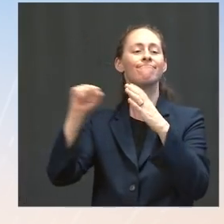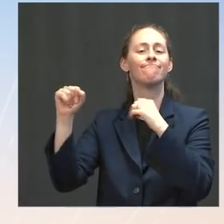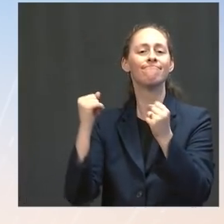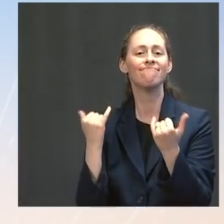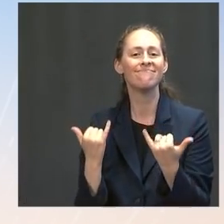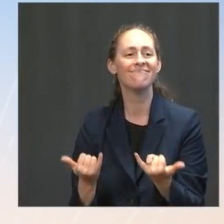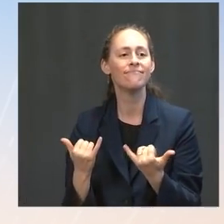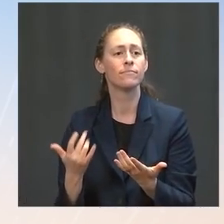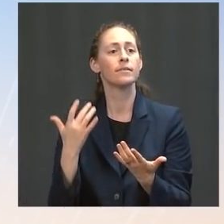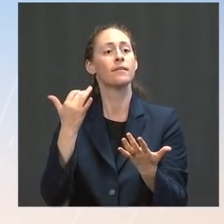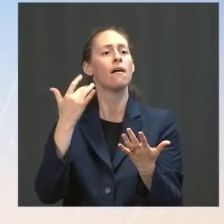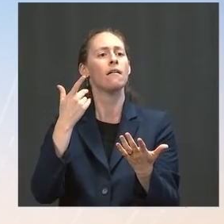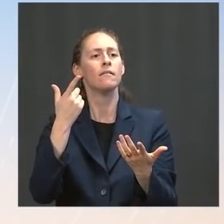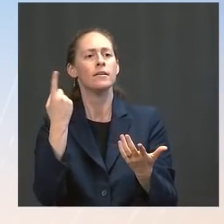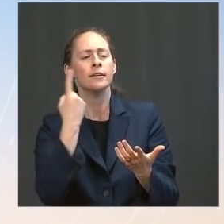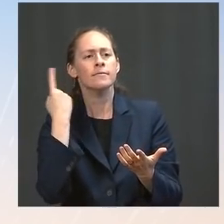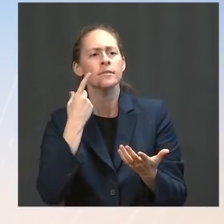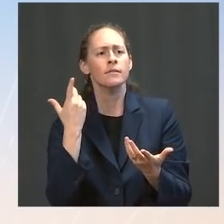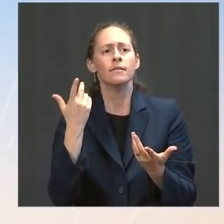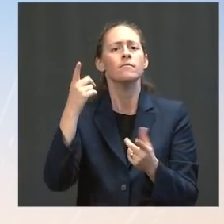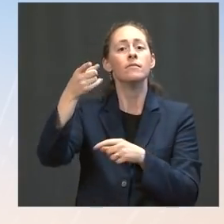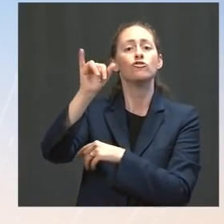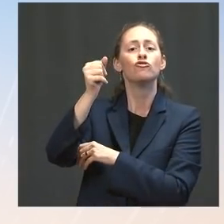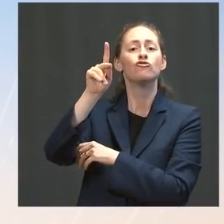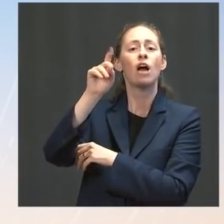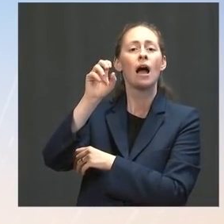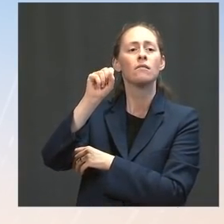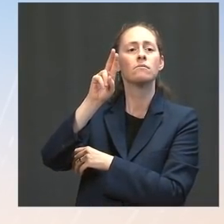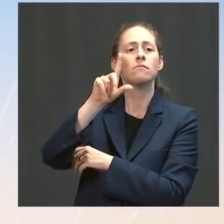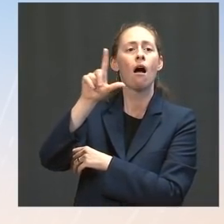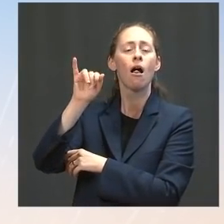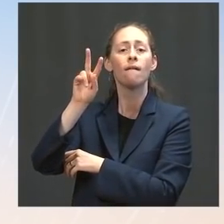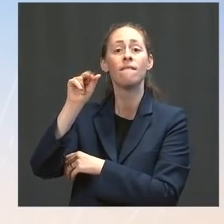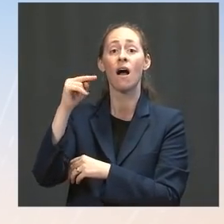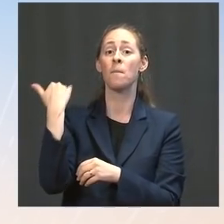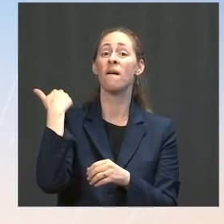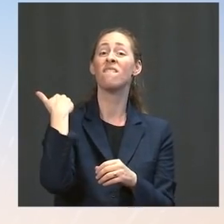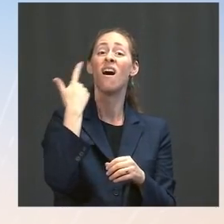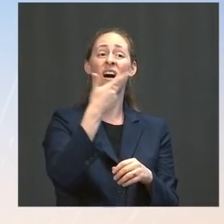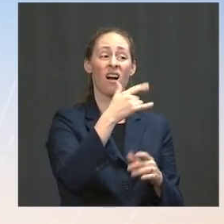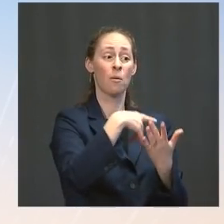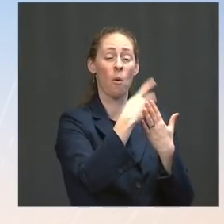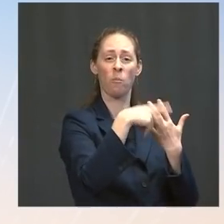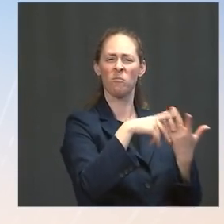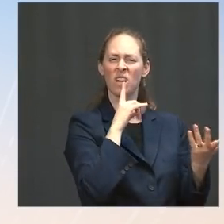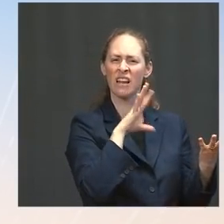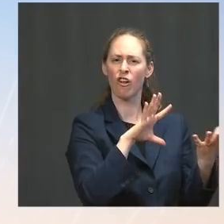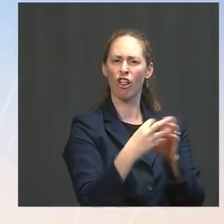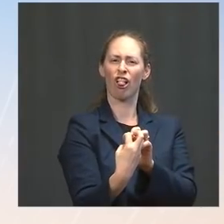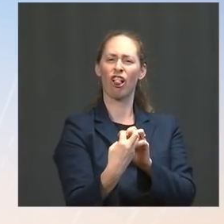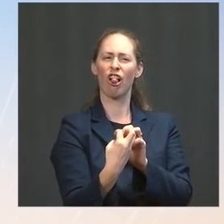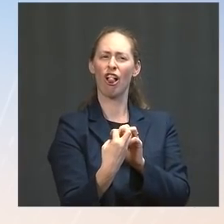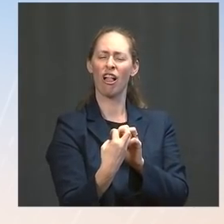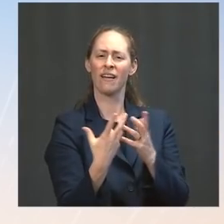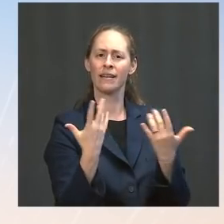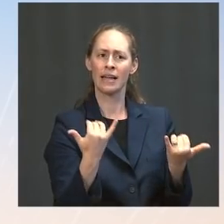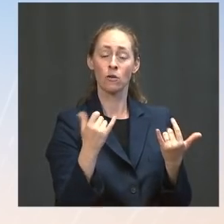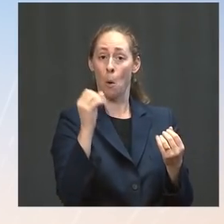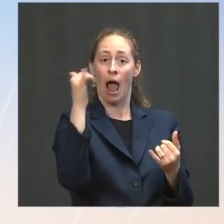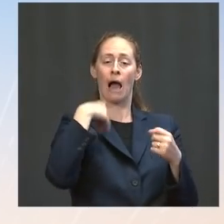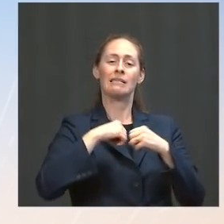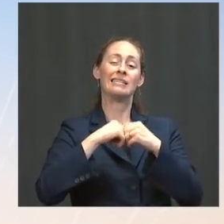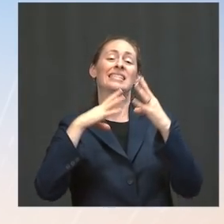gave an updated number this morning. I would remind you that the U.S. military is overseeing the evacuation of individuals